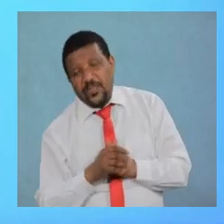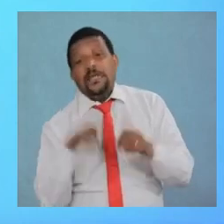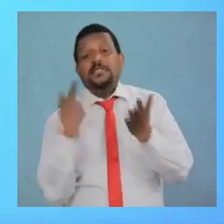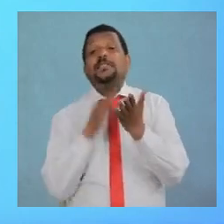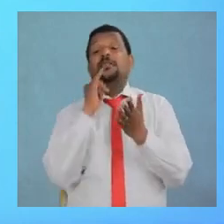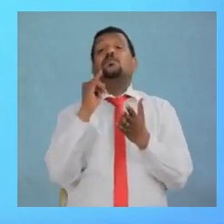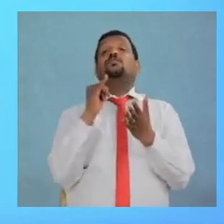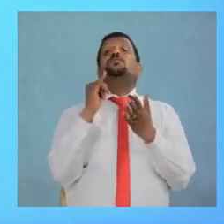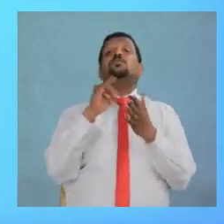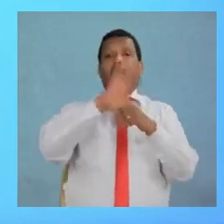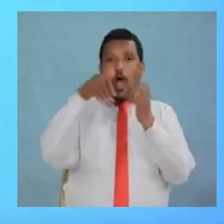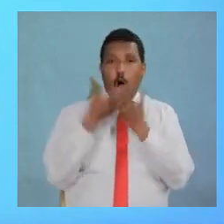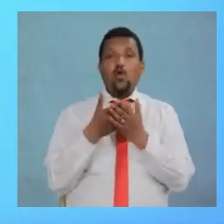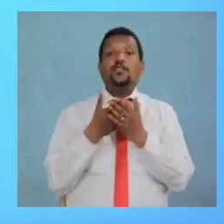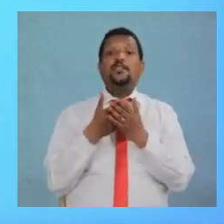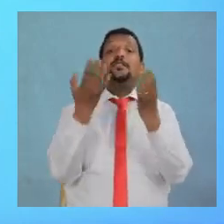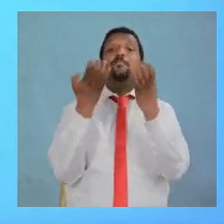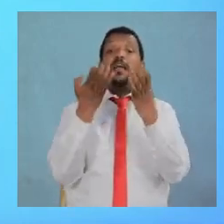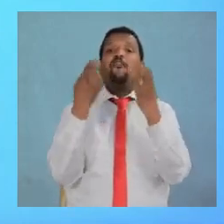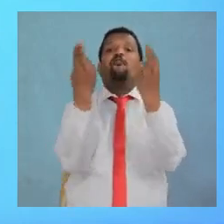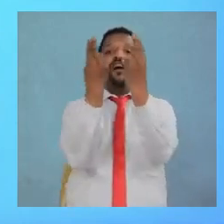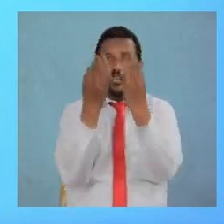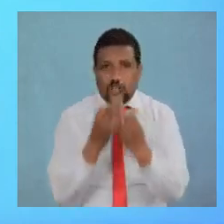This is our demand function.